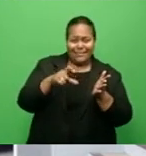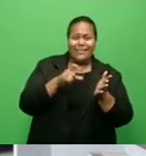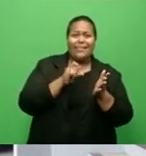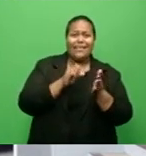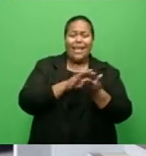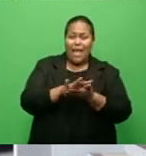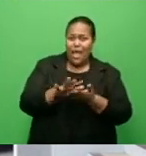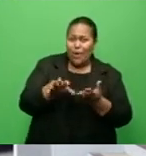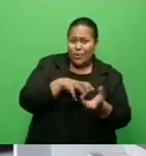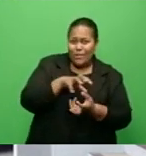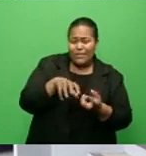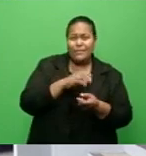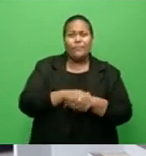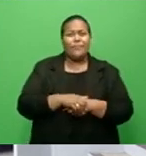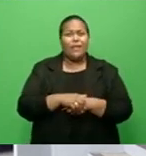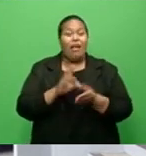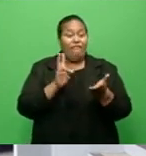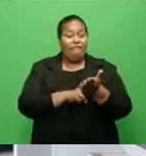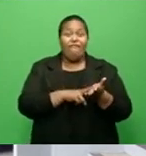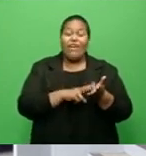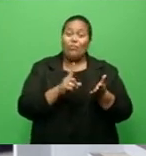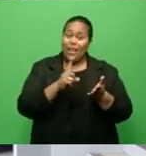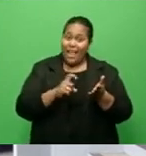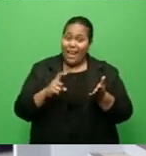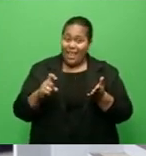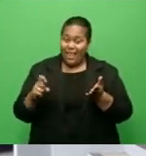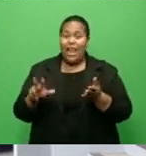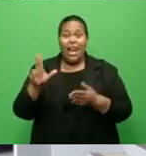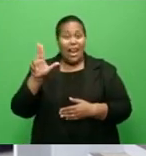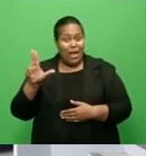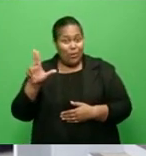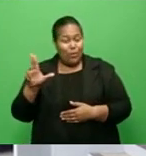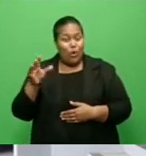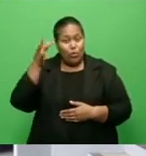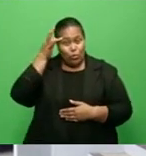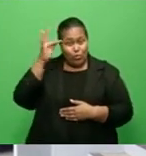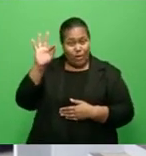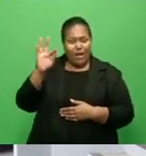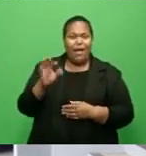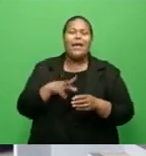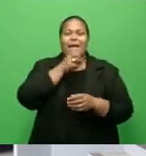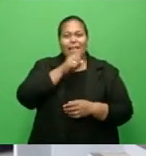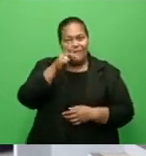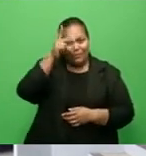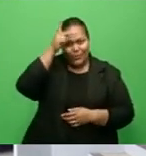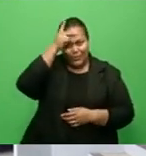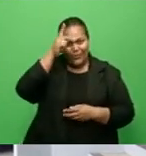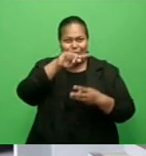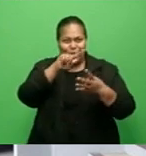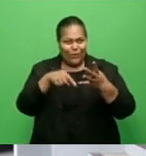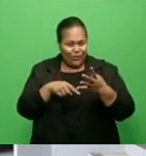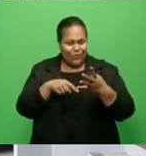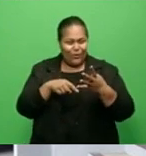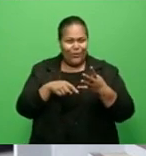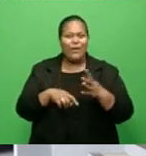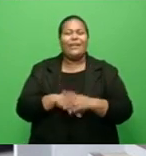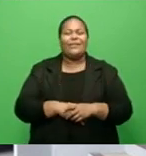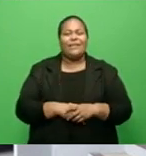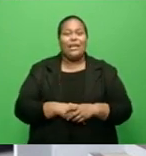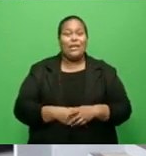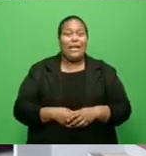We are looking at areas that we are working a lot in, which is in the 4 areas that have been devastated by